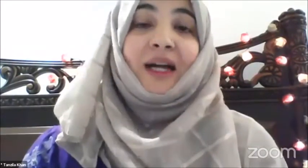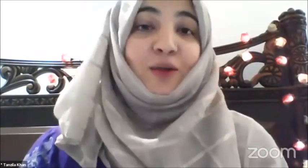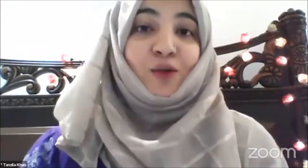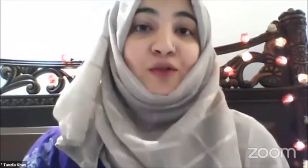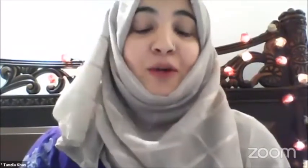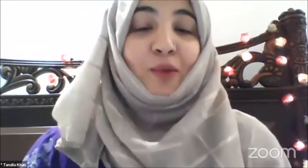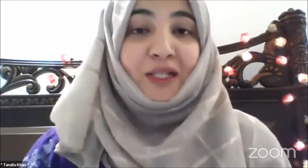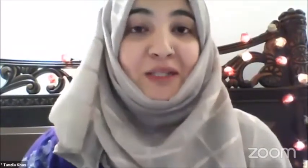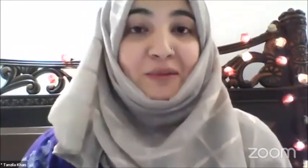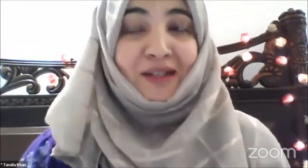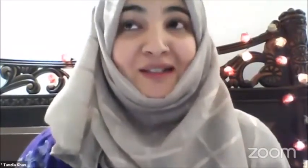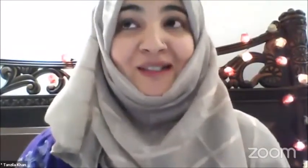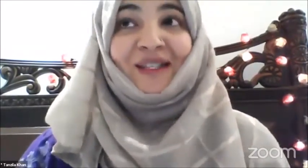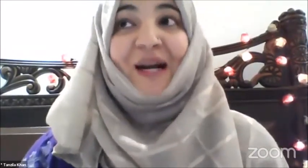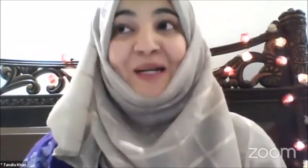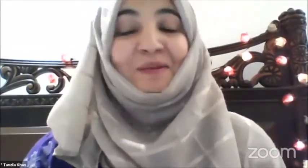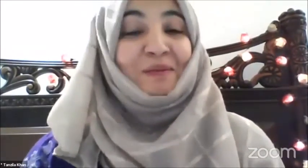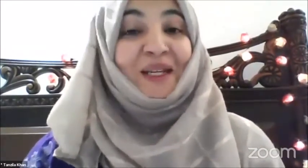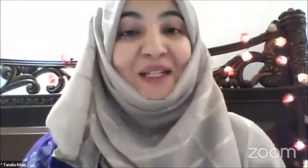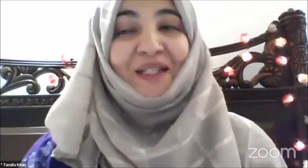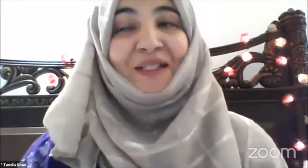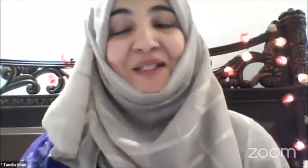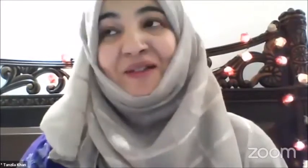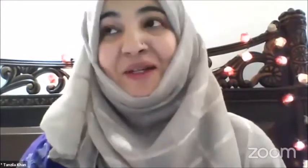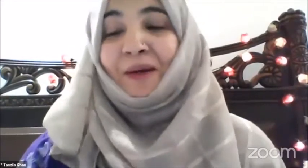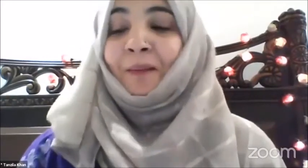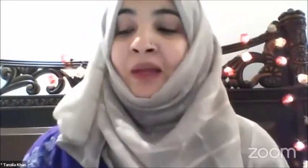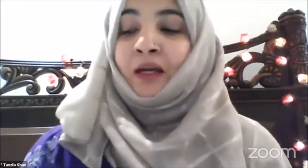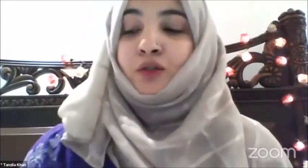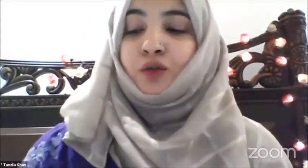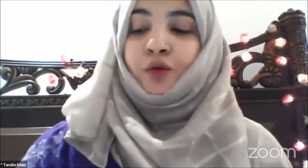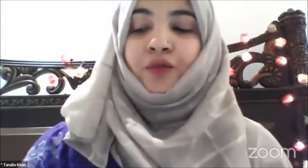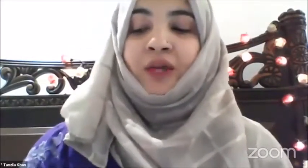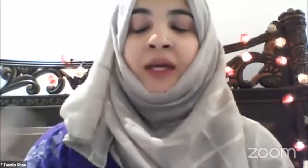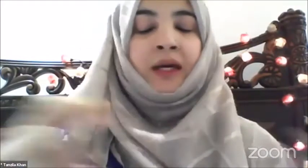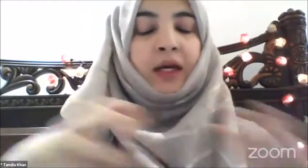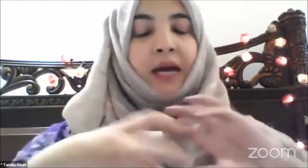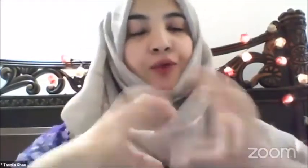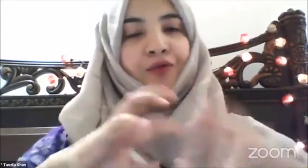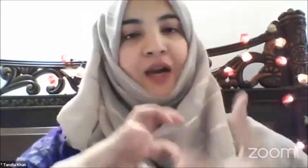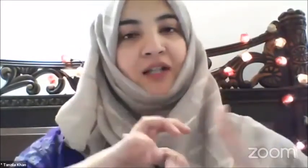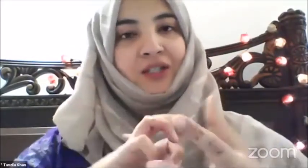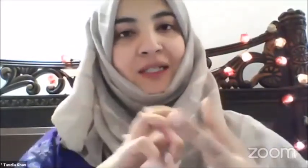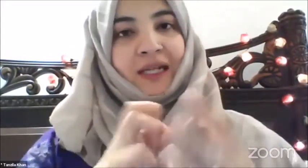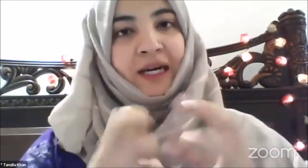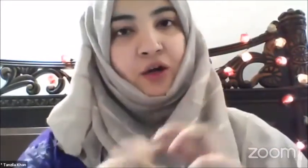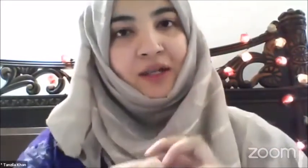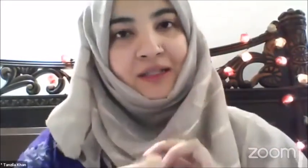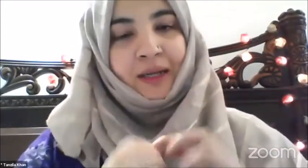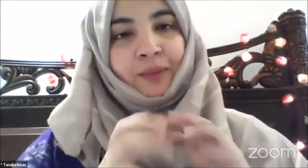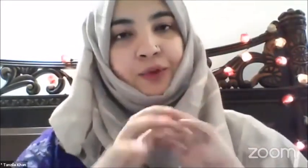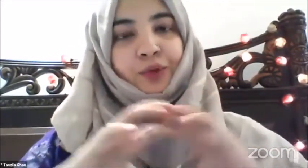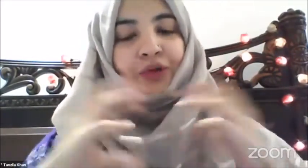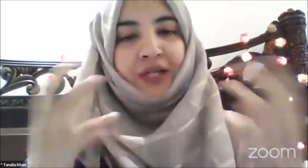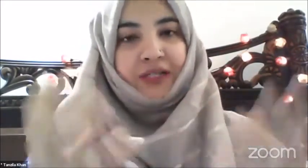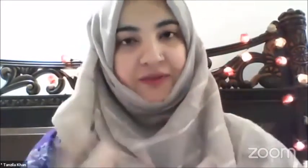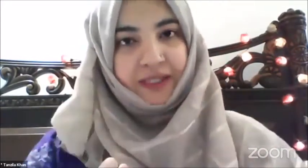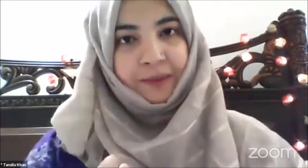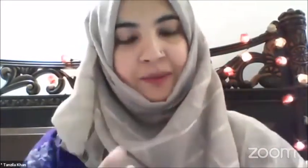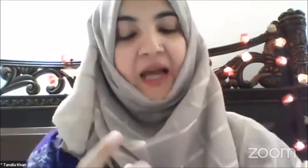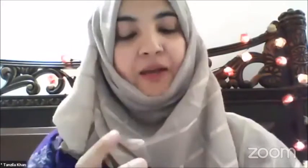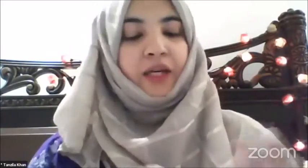I think that goes for our policymakers and many leaders today. So we camouflage the entire concept